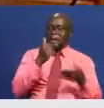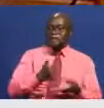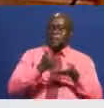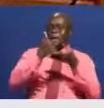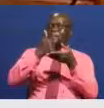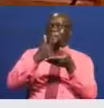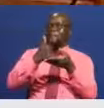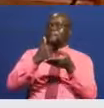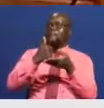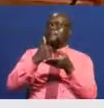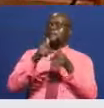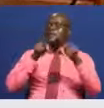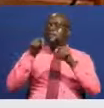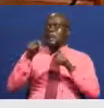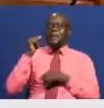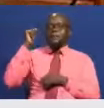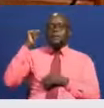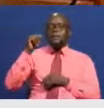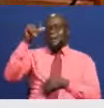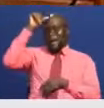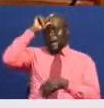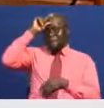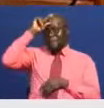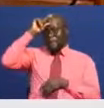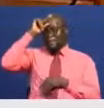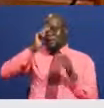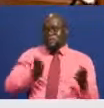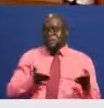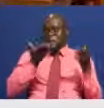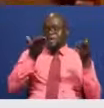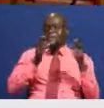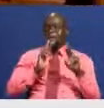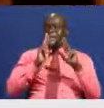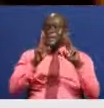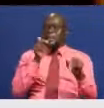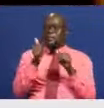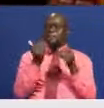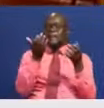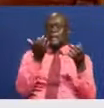him manage the political government into delivering the result that is